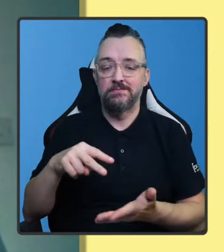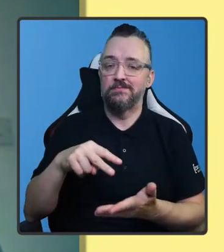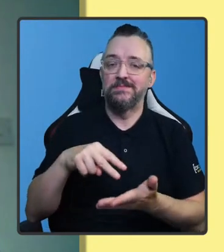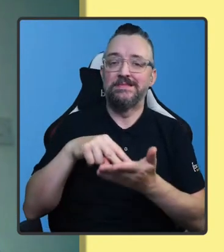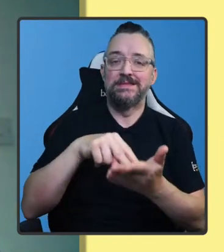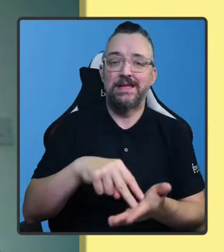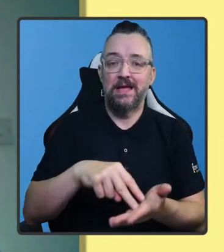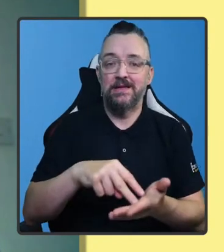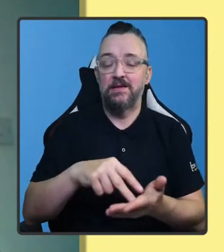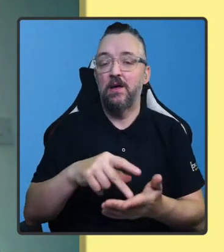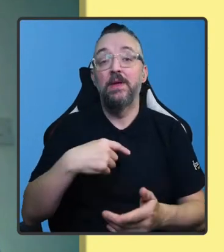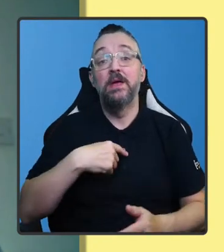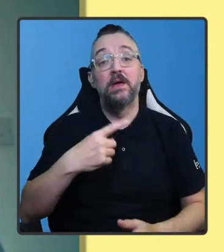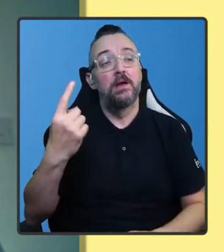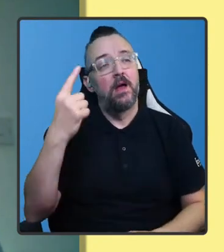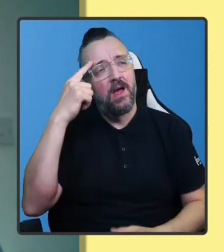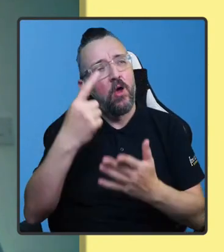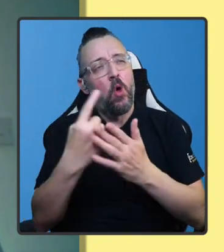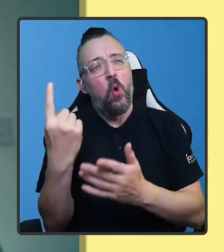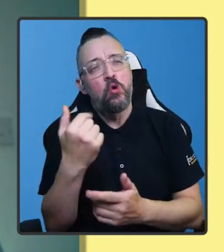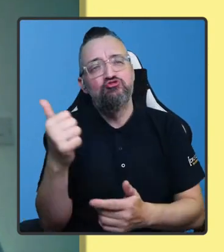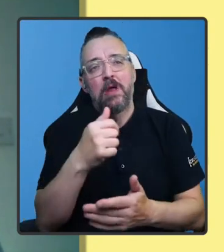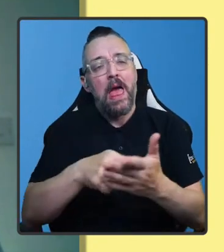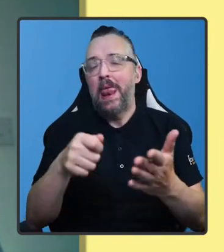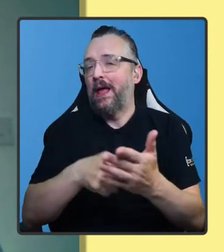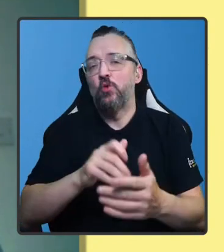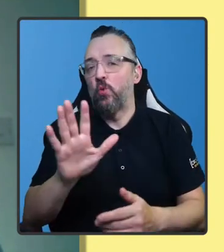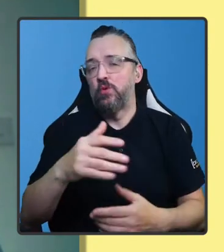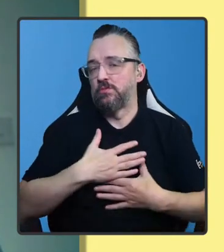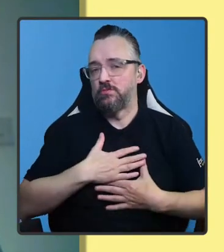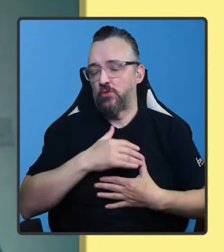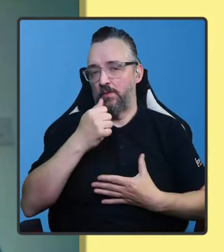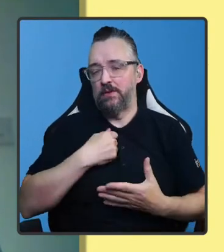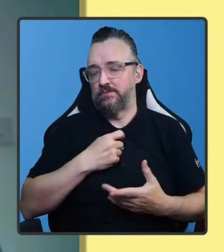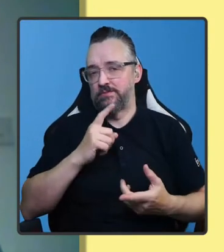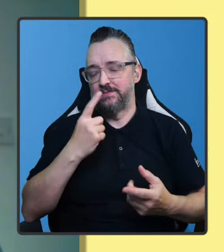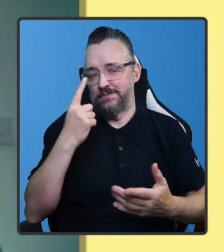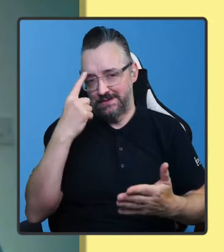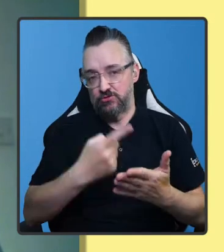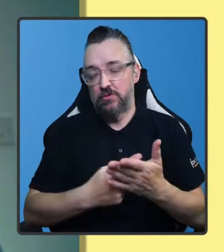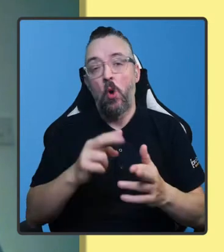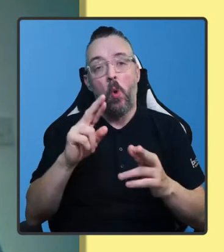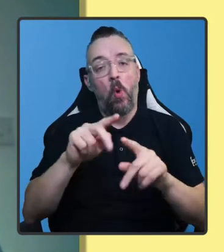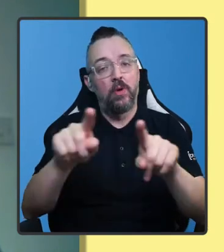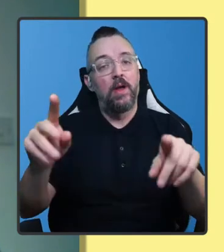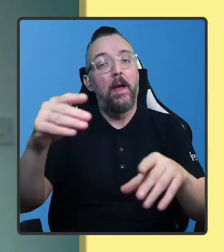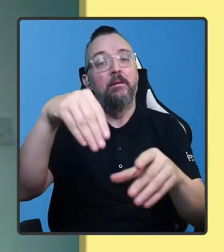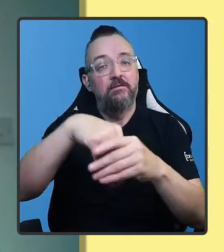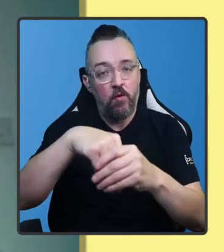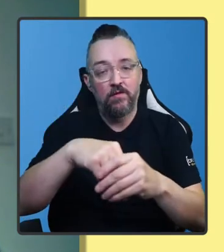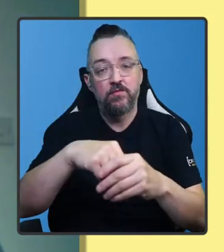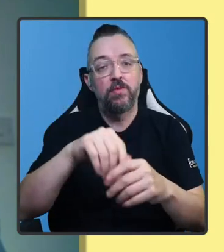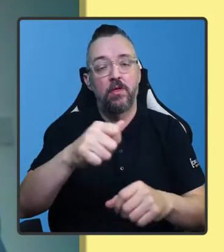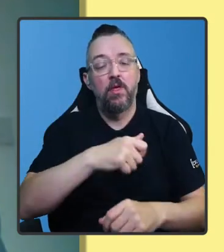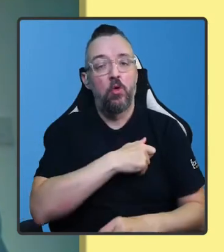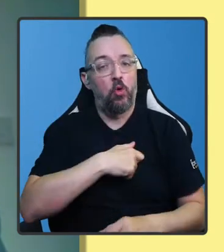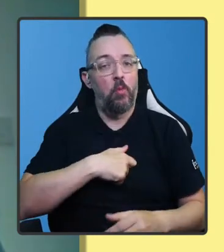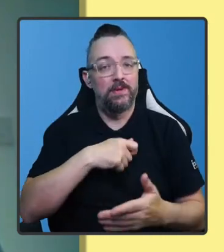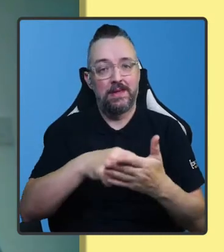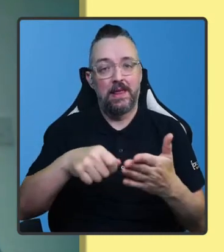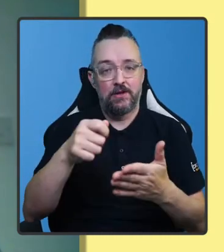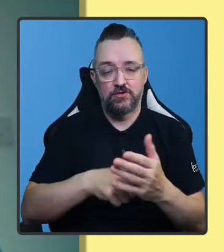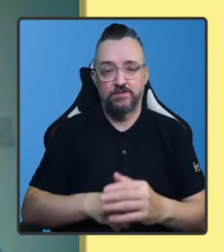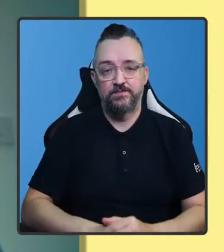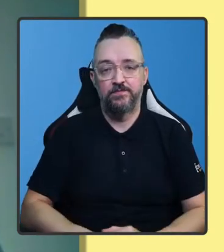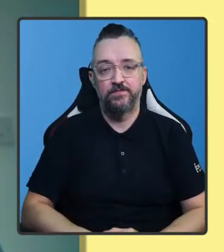on who should be elected, but I hope you'll participate in the election for that committee and everyone else.